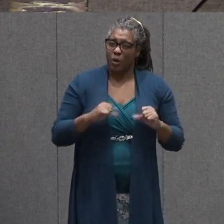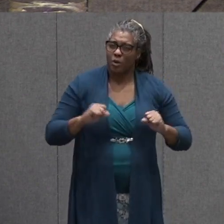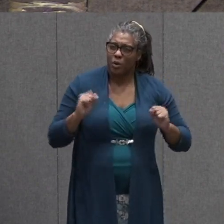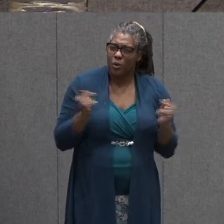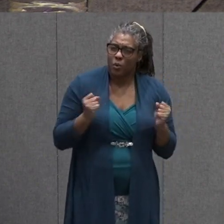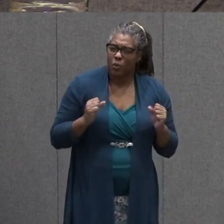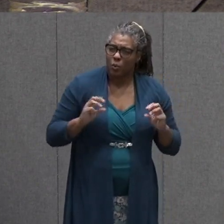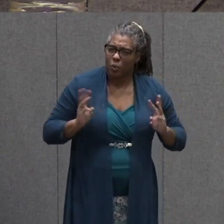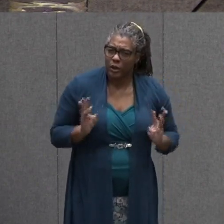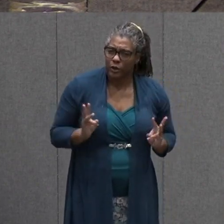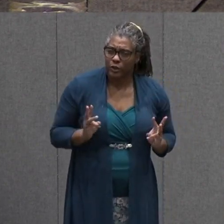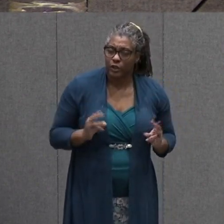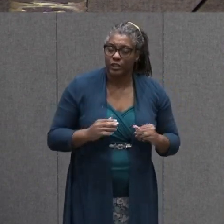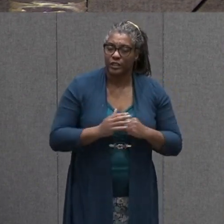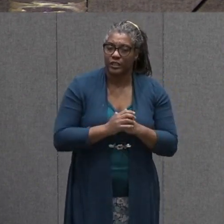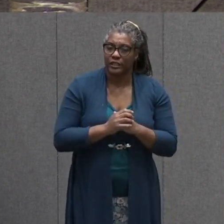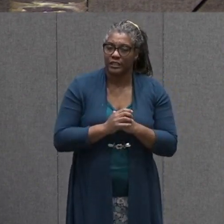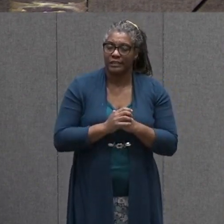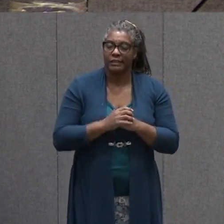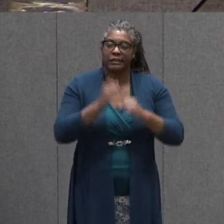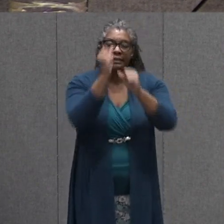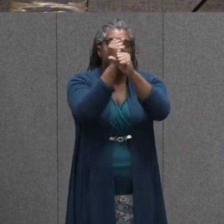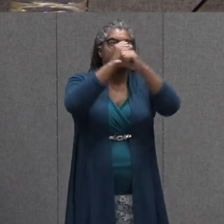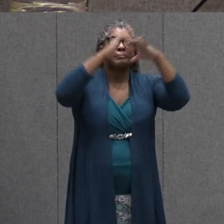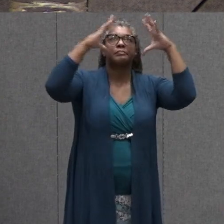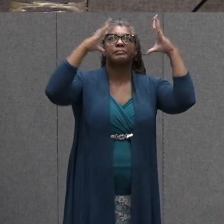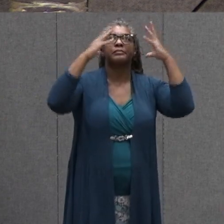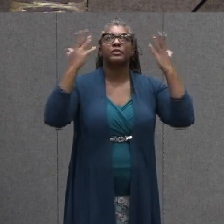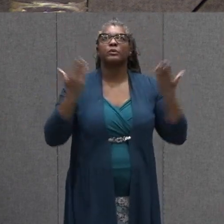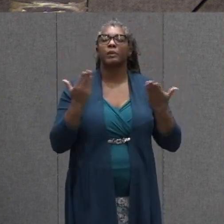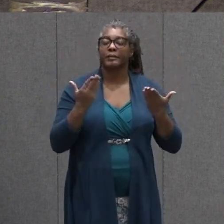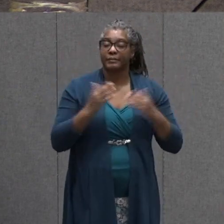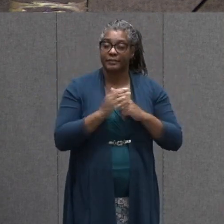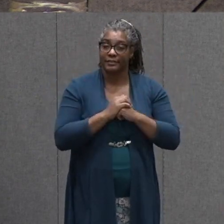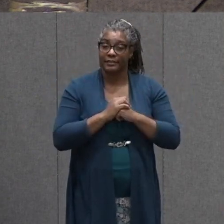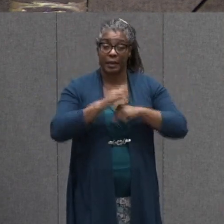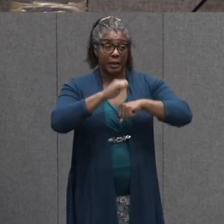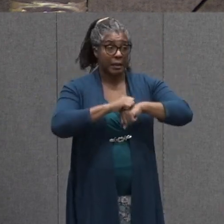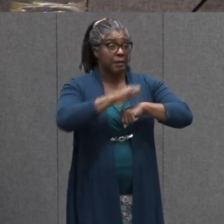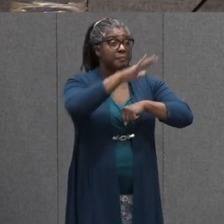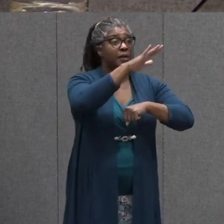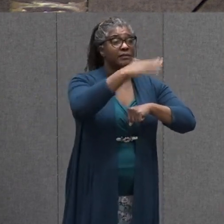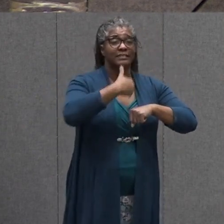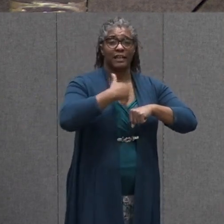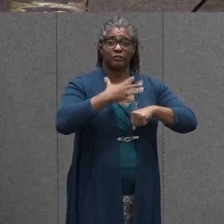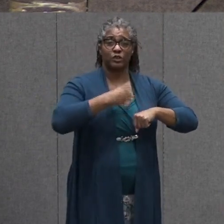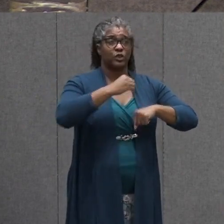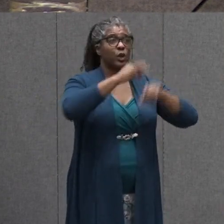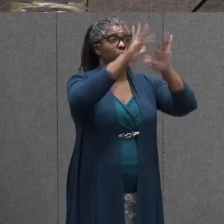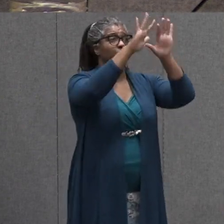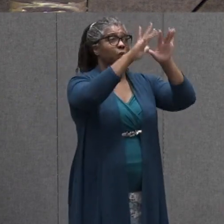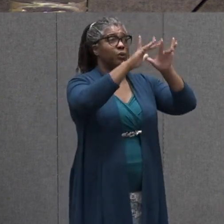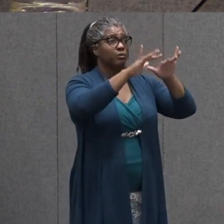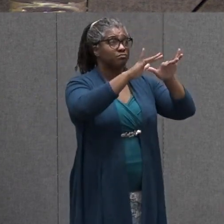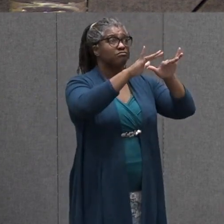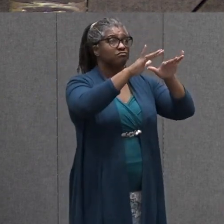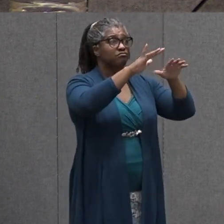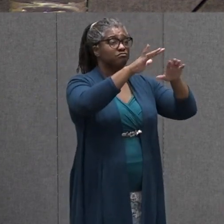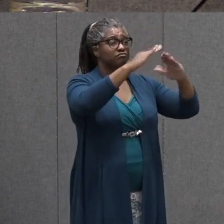seed. This seed has an arrow, and it points to our word germination. And I'm going to say, what do